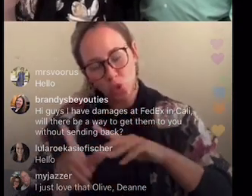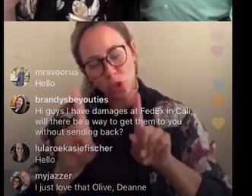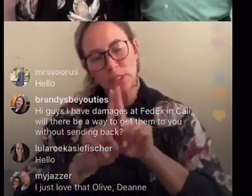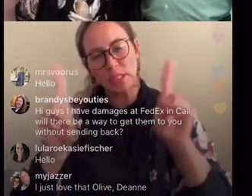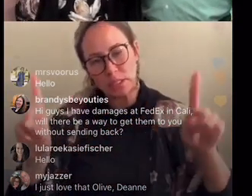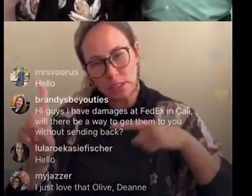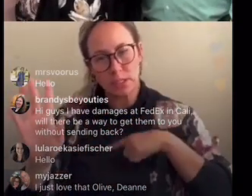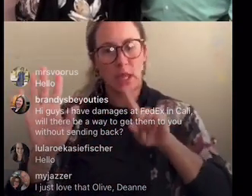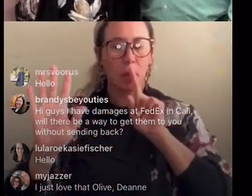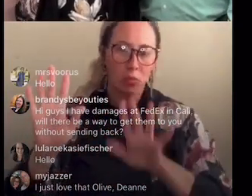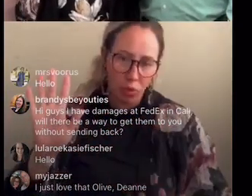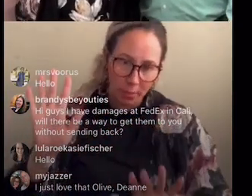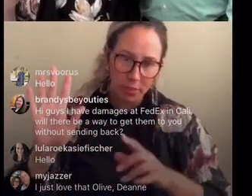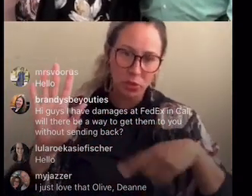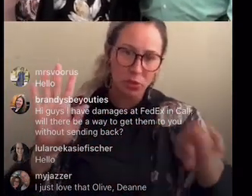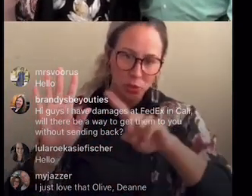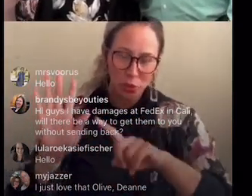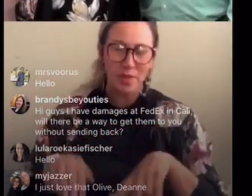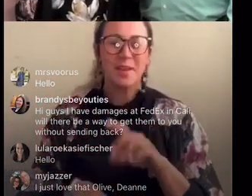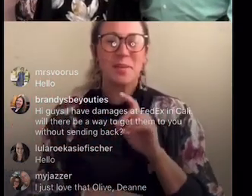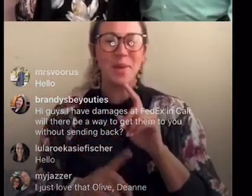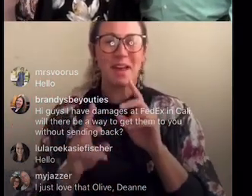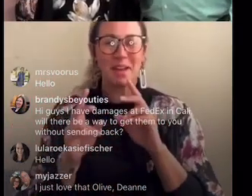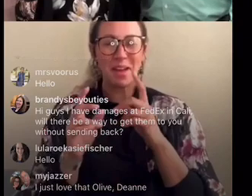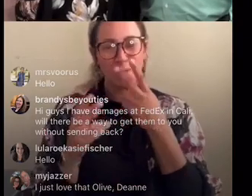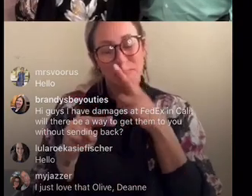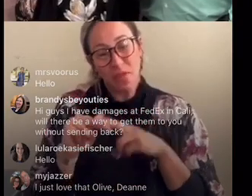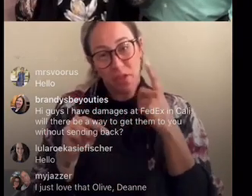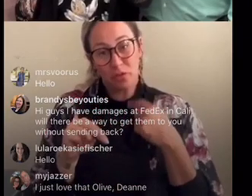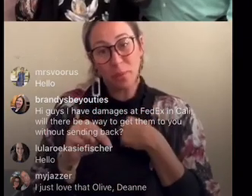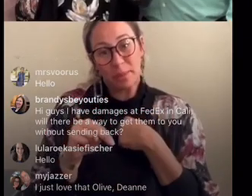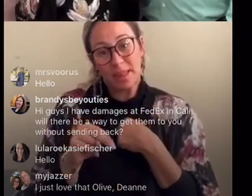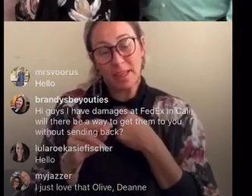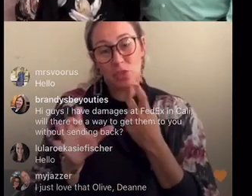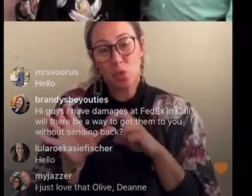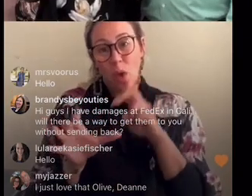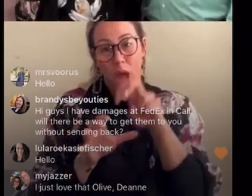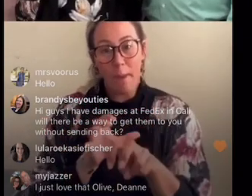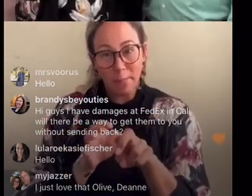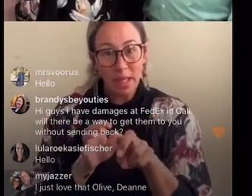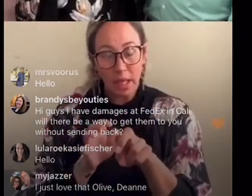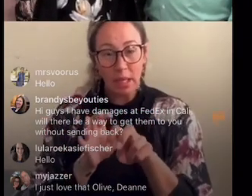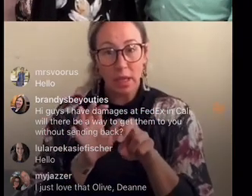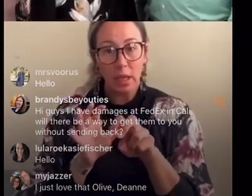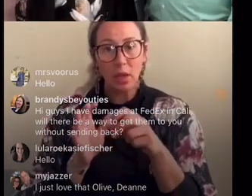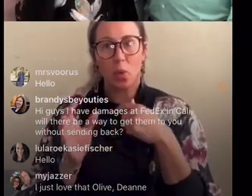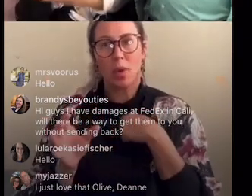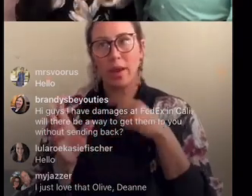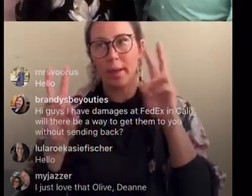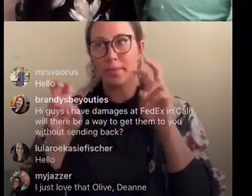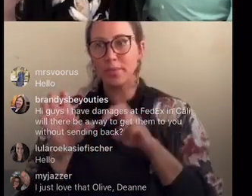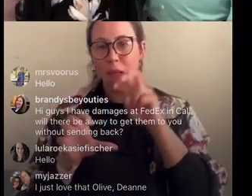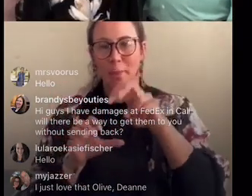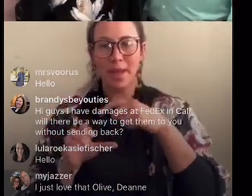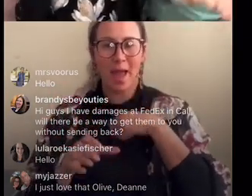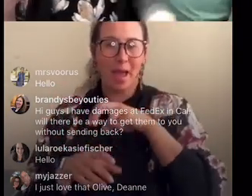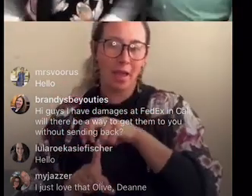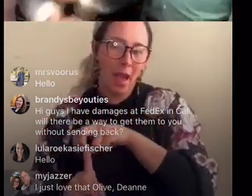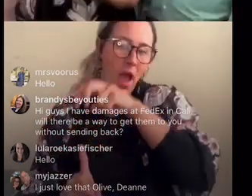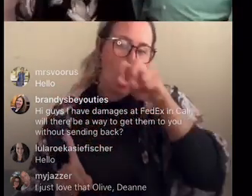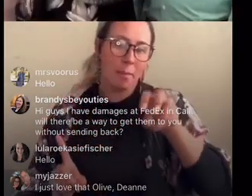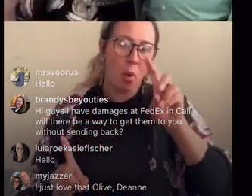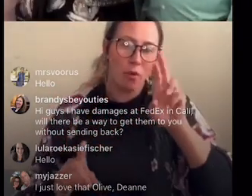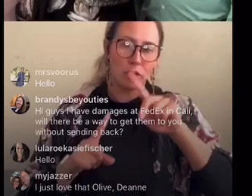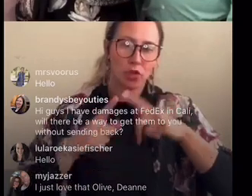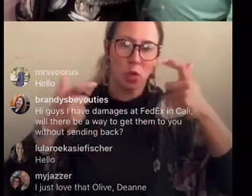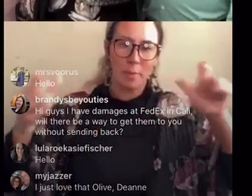you. And it was so fun for me to hop in over, when I say hop in, I hopped over to a spacious